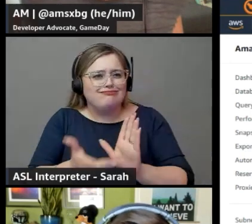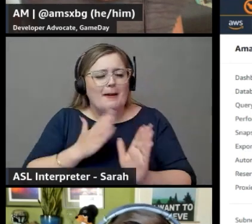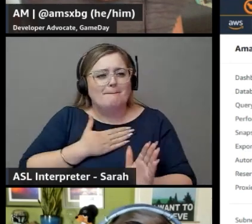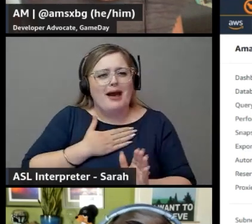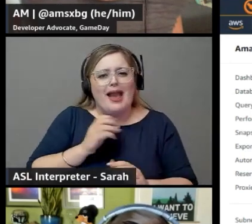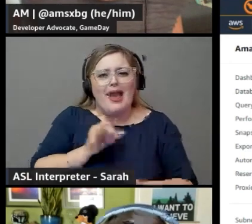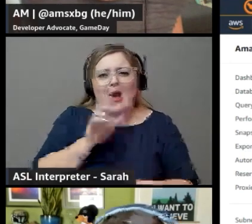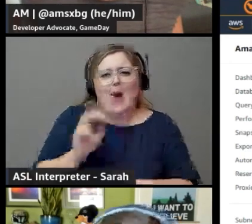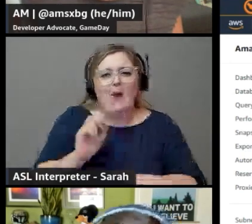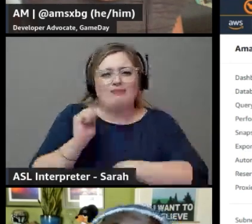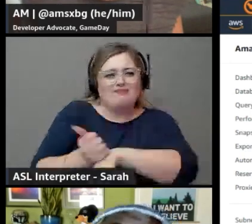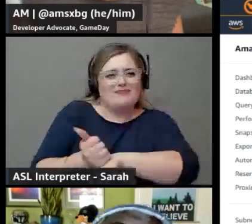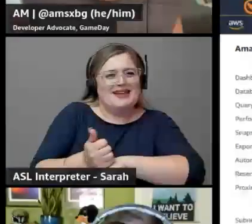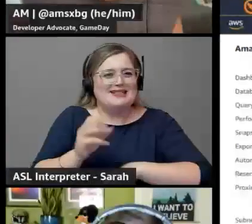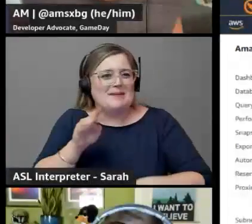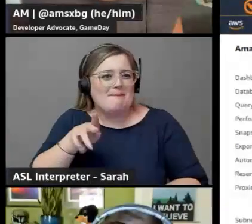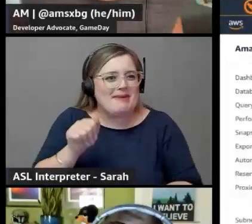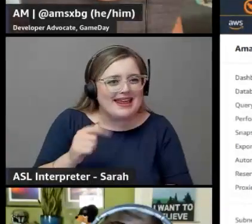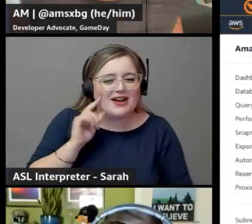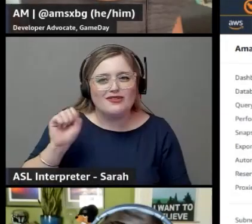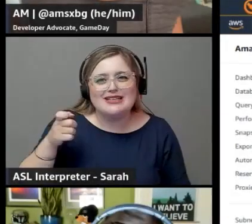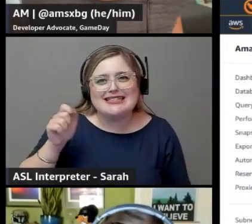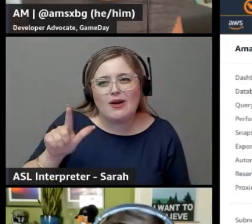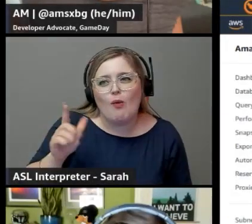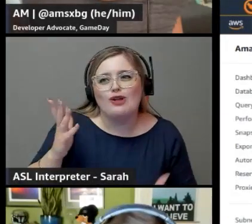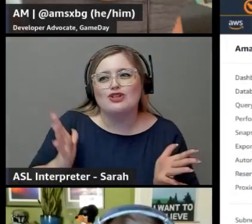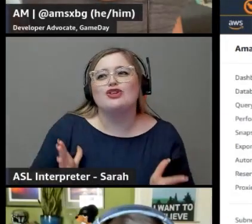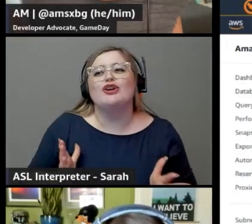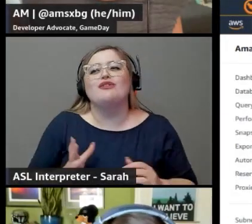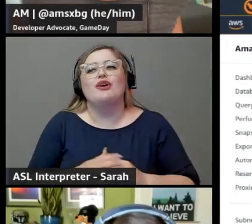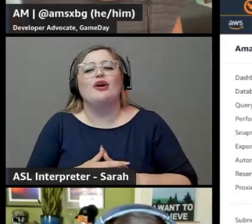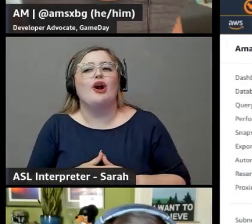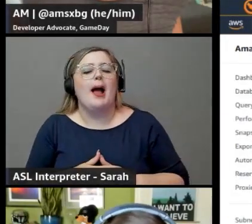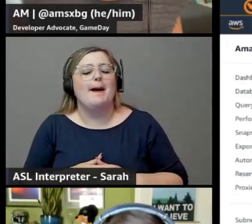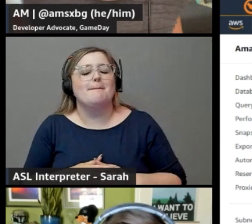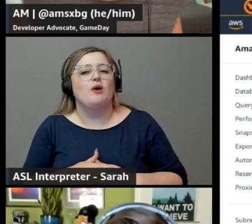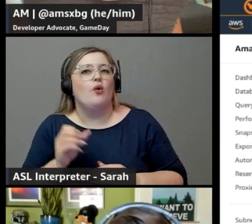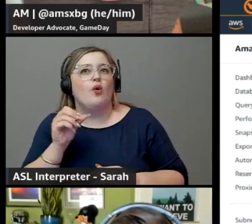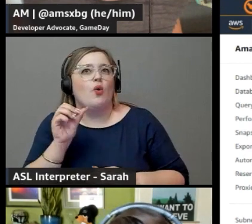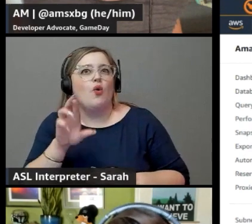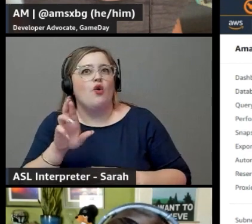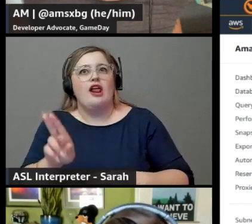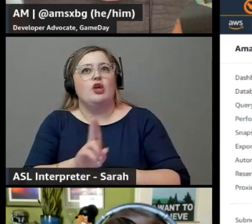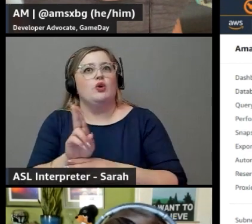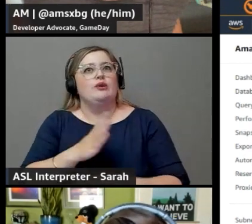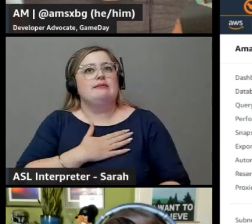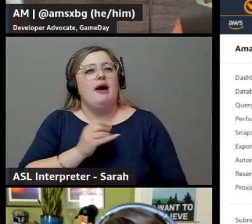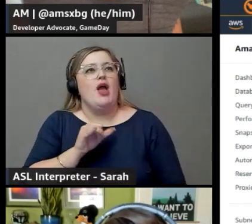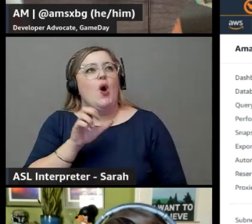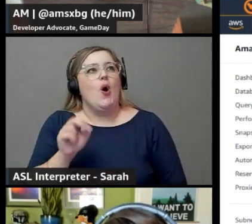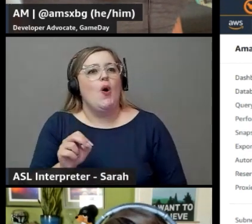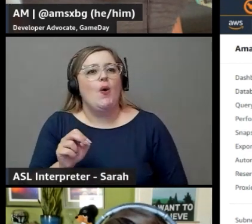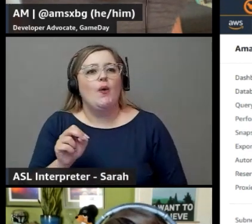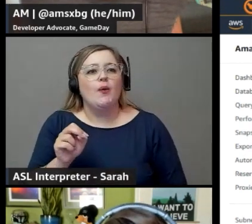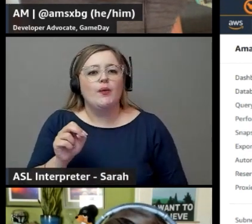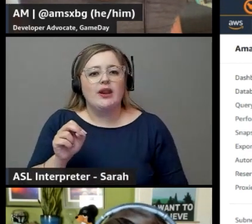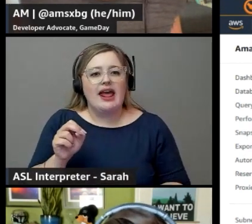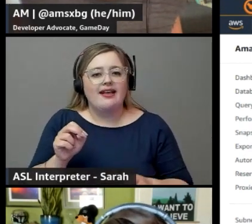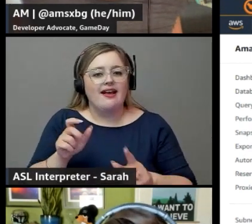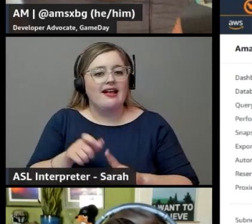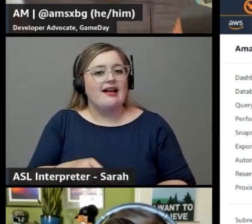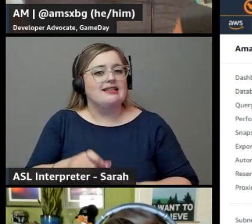for SQL Server and things like that, and even just use my own customized underlying operating